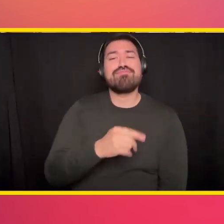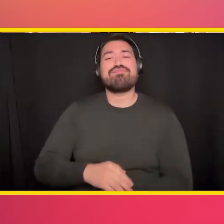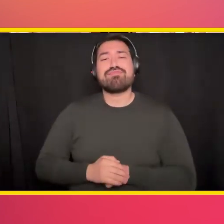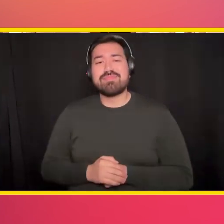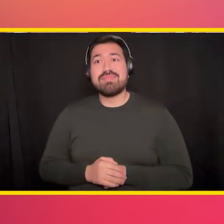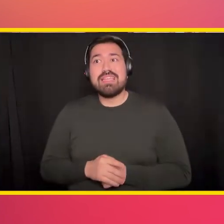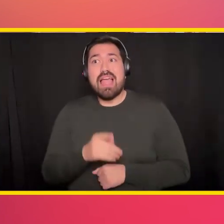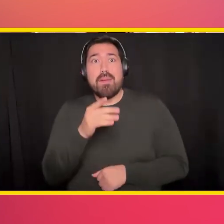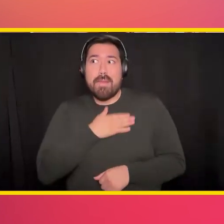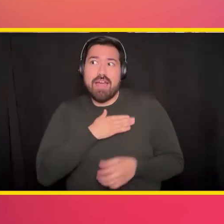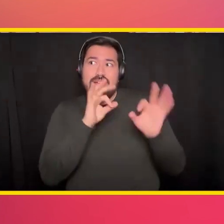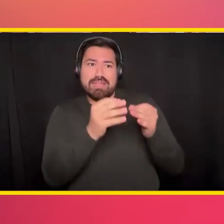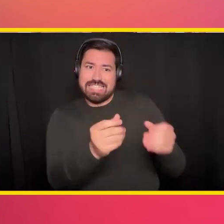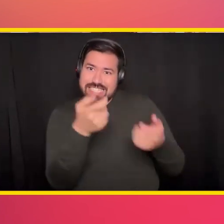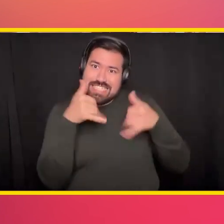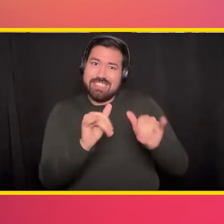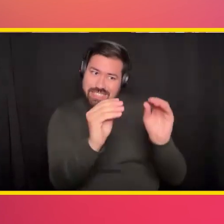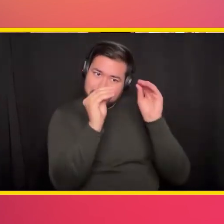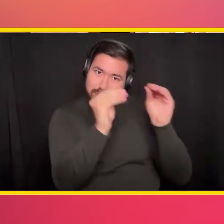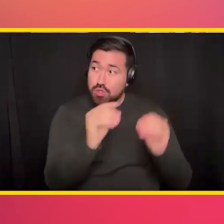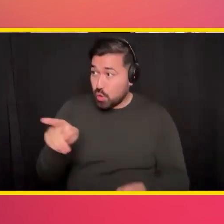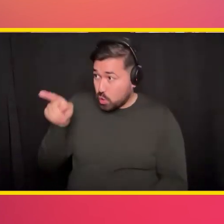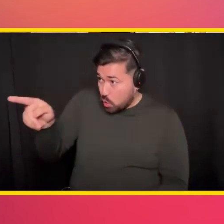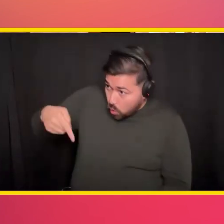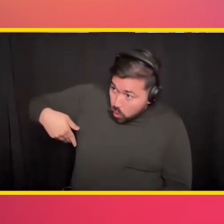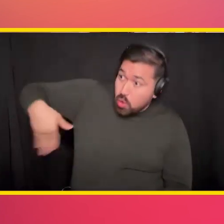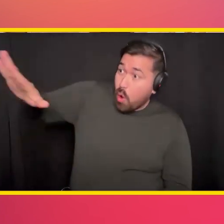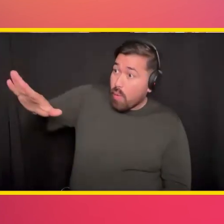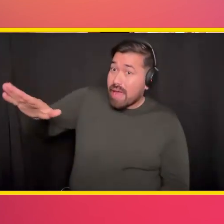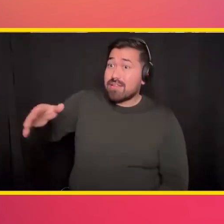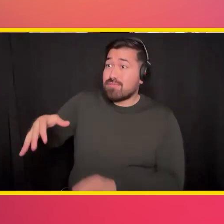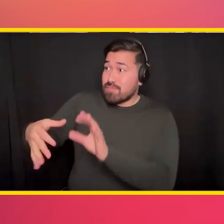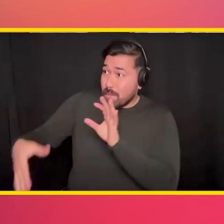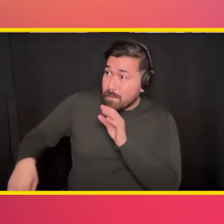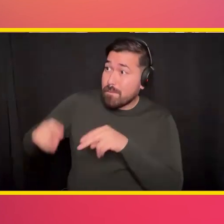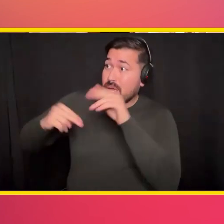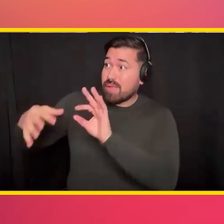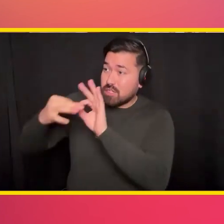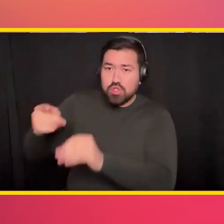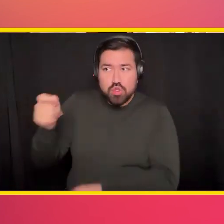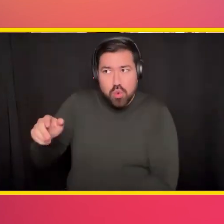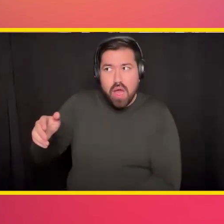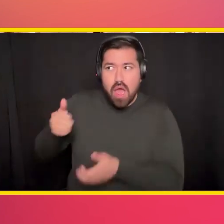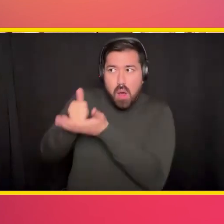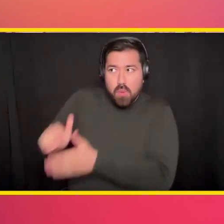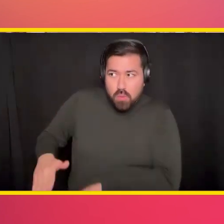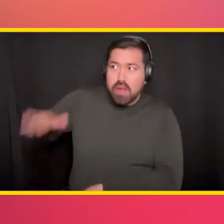be educated on this, that, or the other. You go talk to your uncle. You helped raise him,